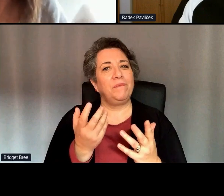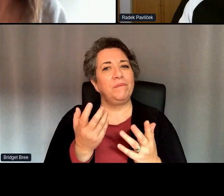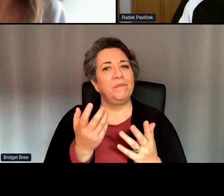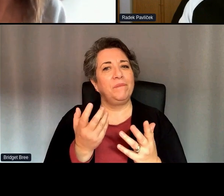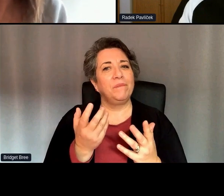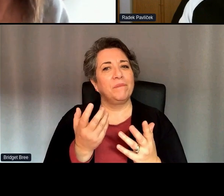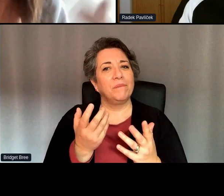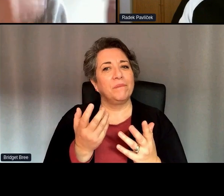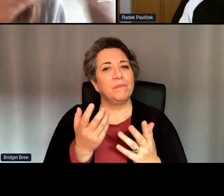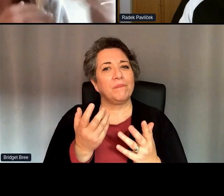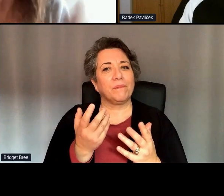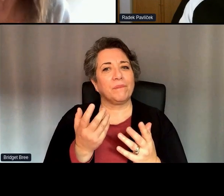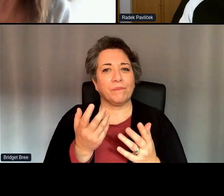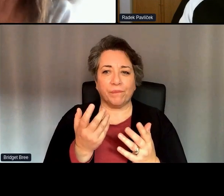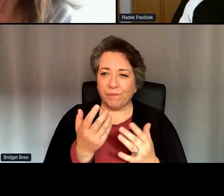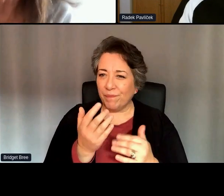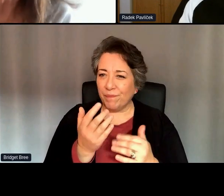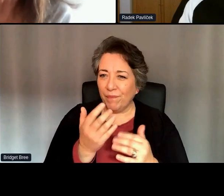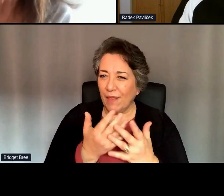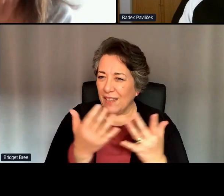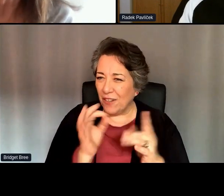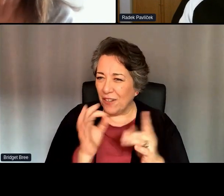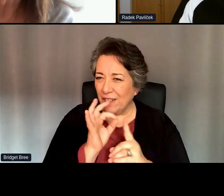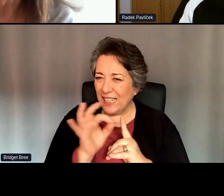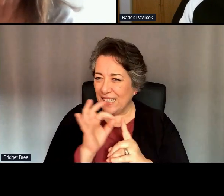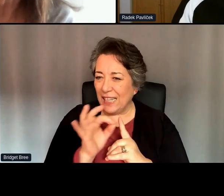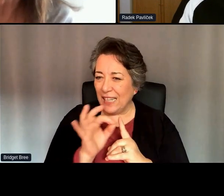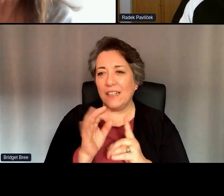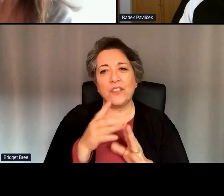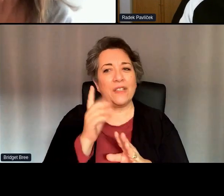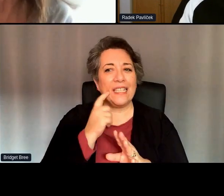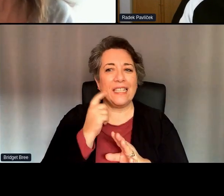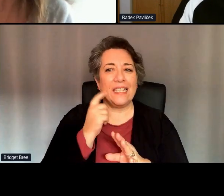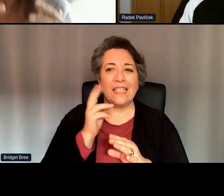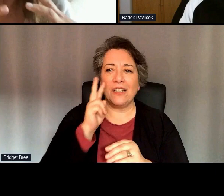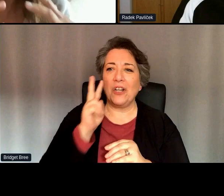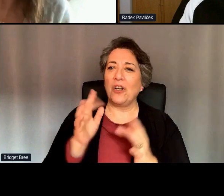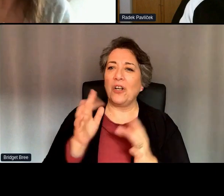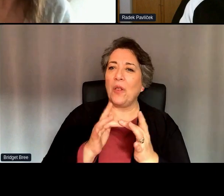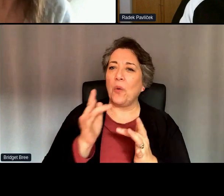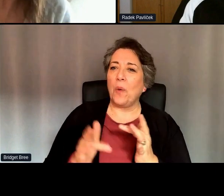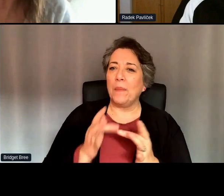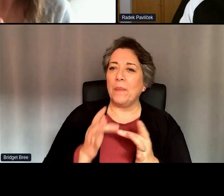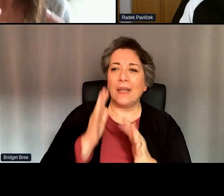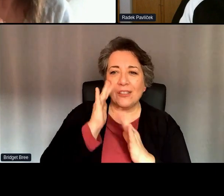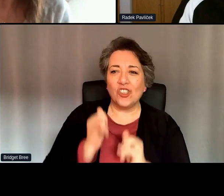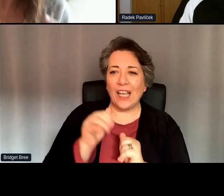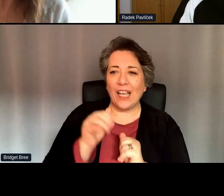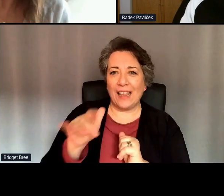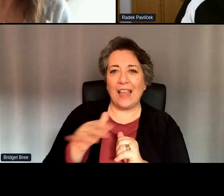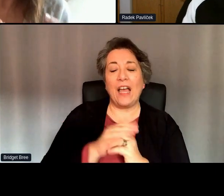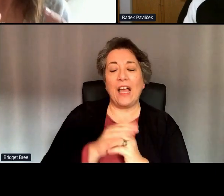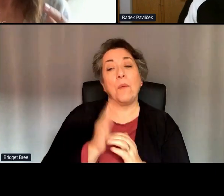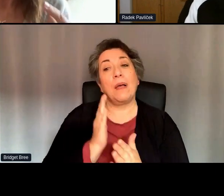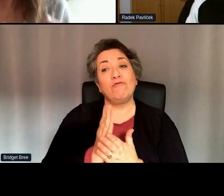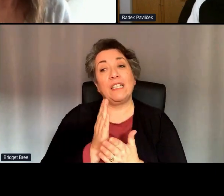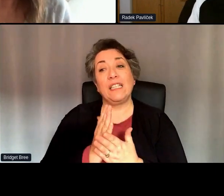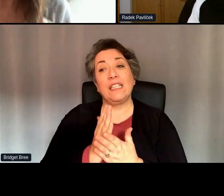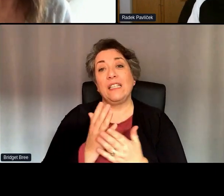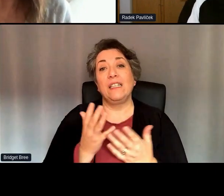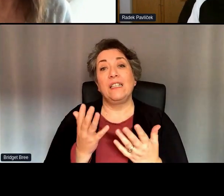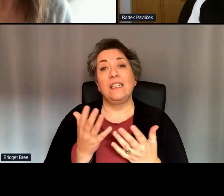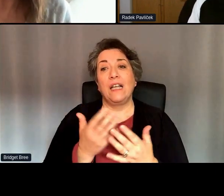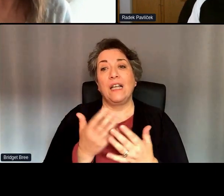discussed in there's a lot of details, so it's easier to see on the website. But really, the essence is, how many of